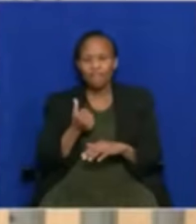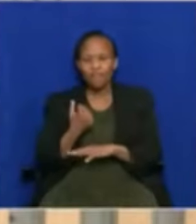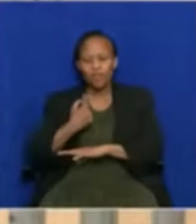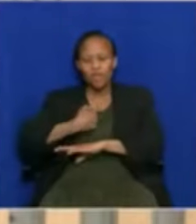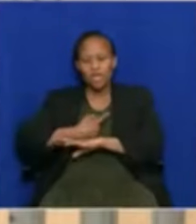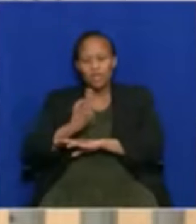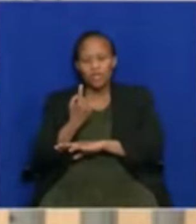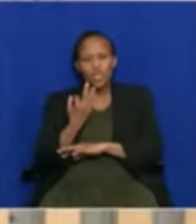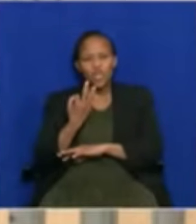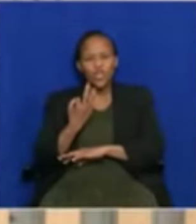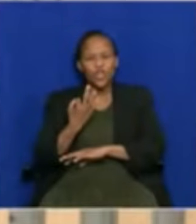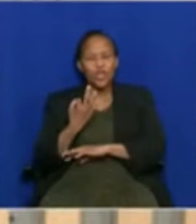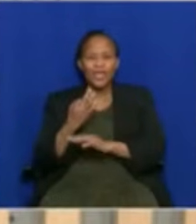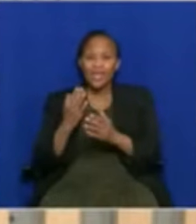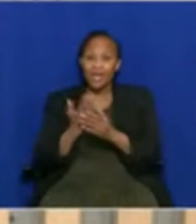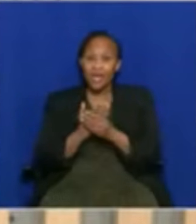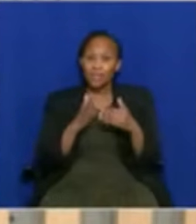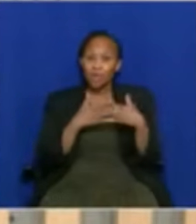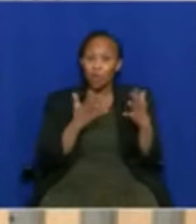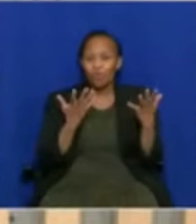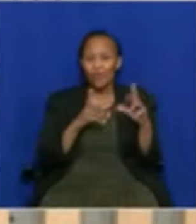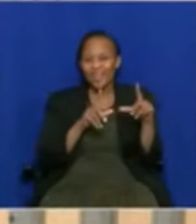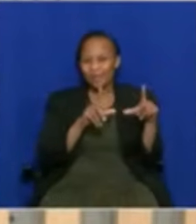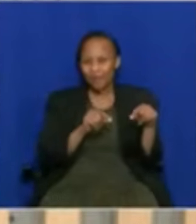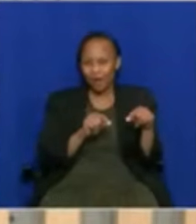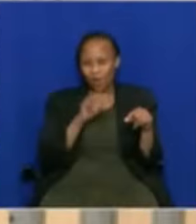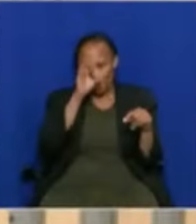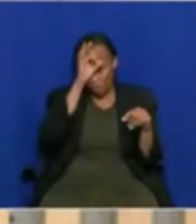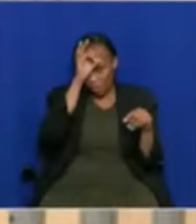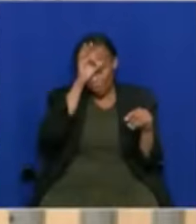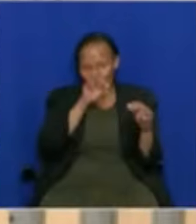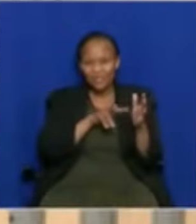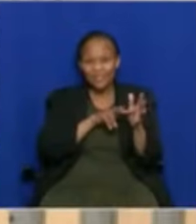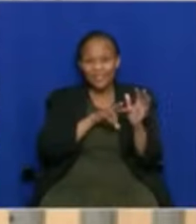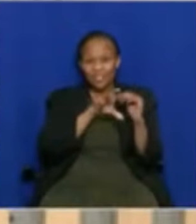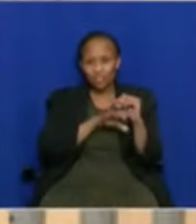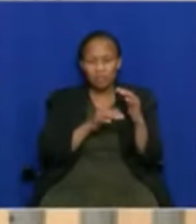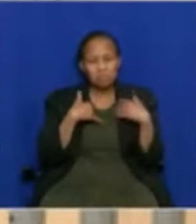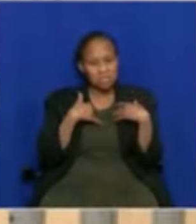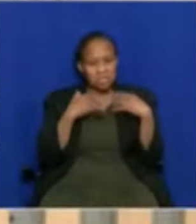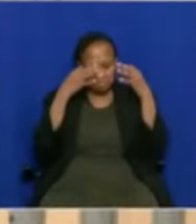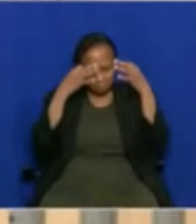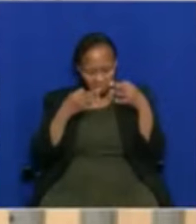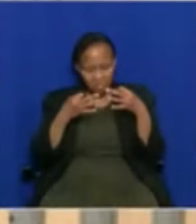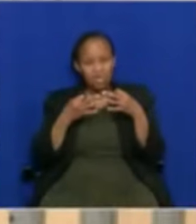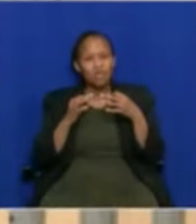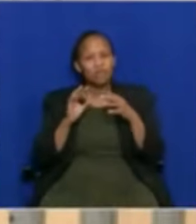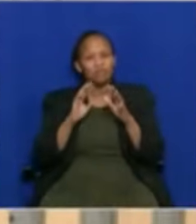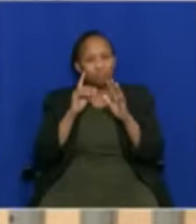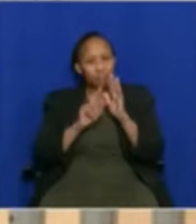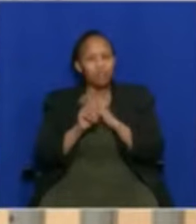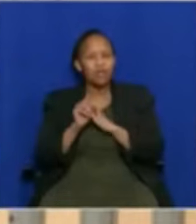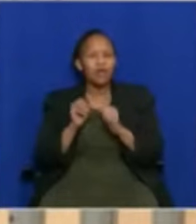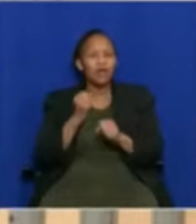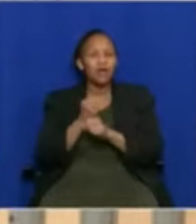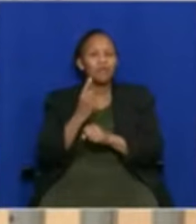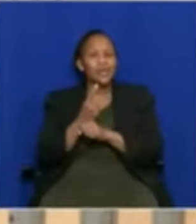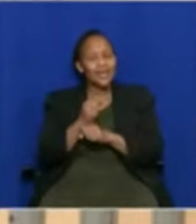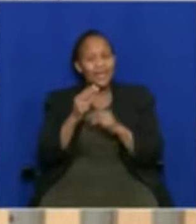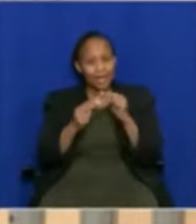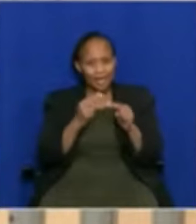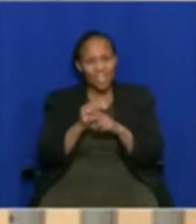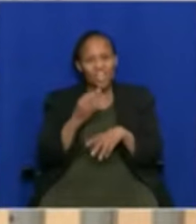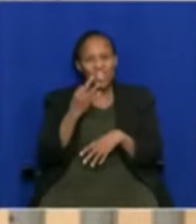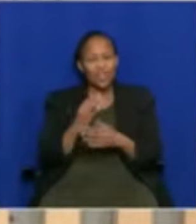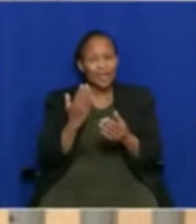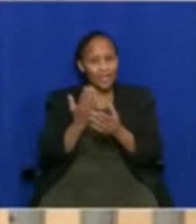Police Station, I decided to go to Gauteng, and I went to Orlando Police Station where I opened another 3 cases based on the 3 cases I